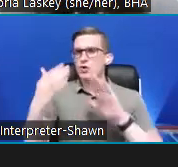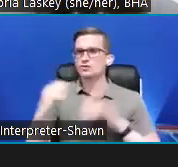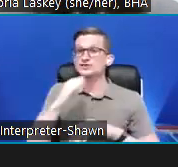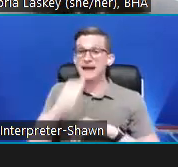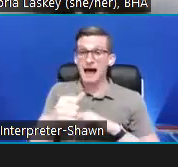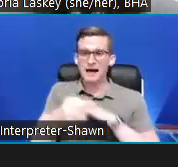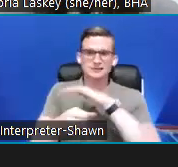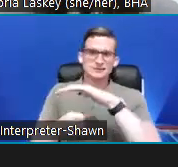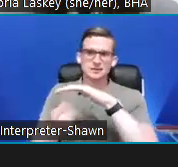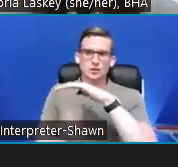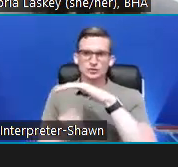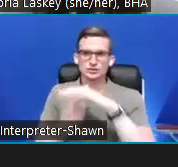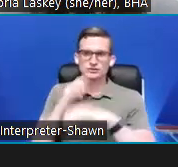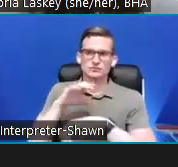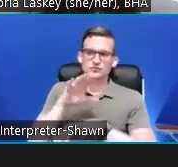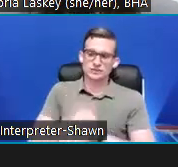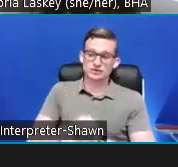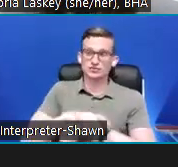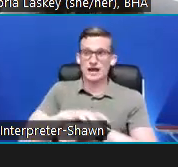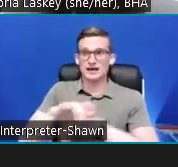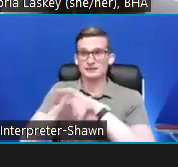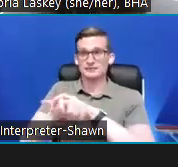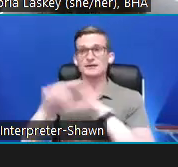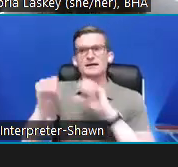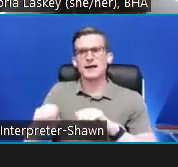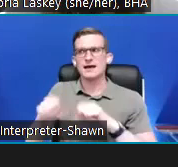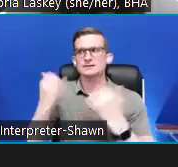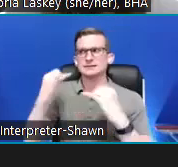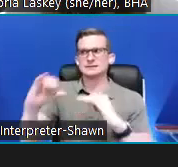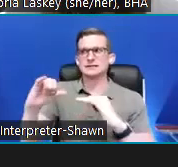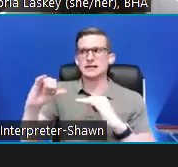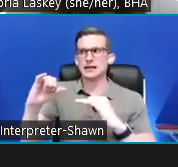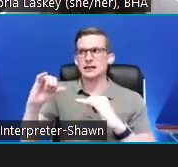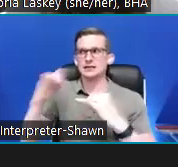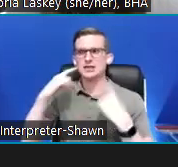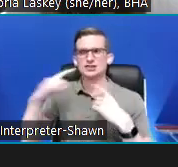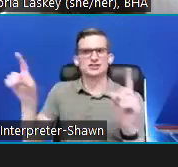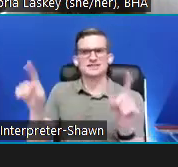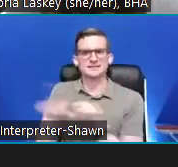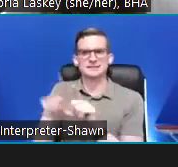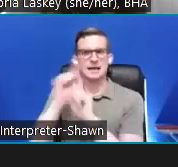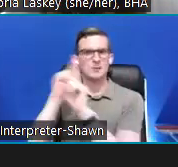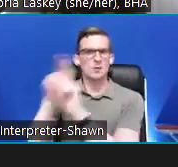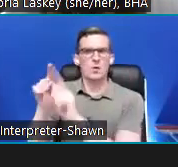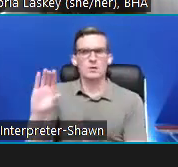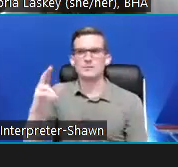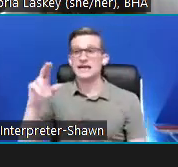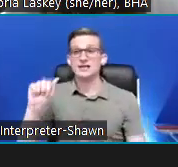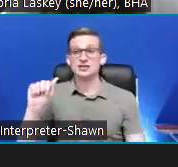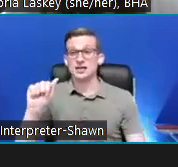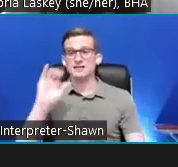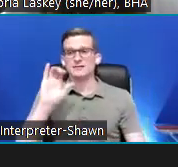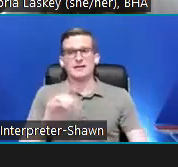had conversations about that very issue at the BHA, and we talk about it a lot. What are other